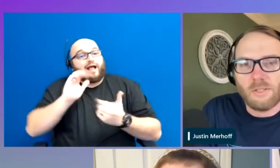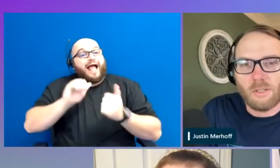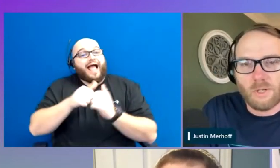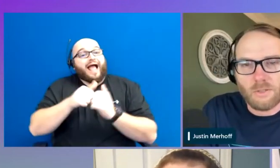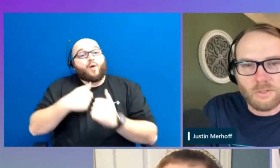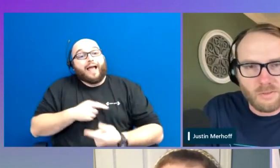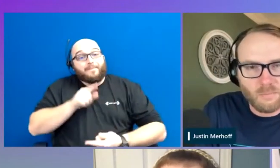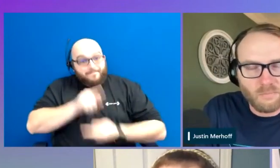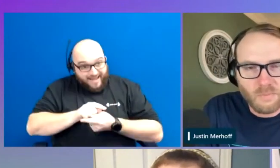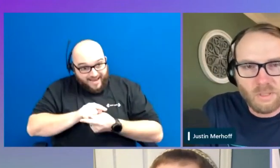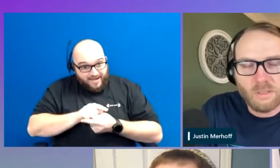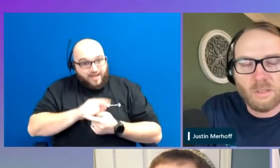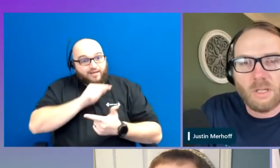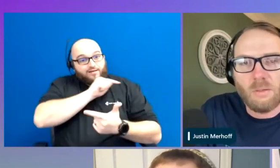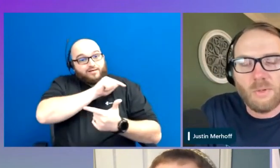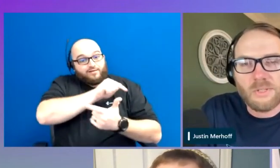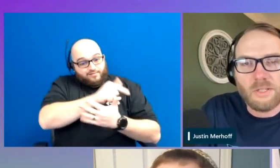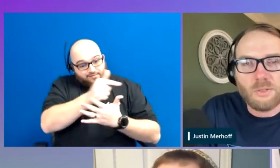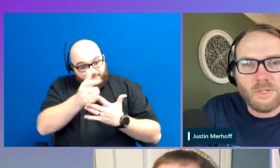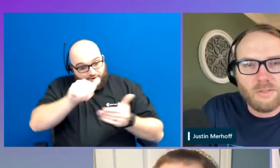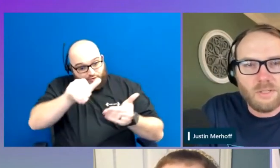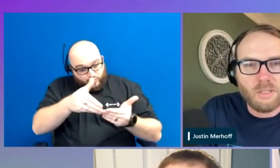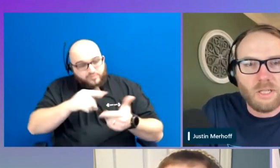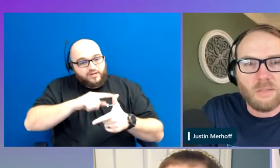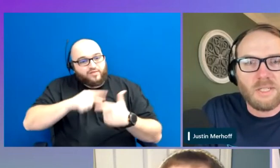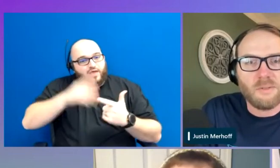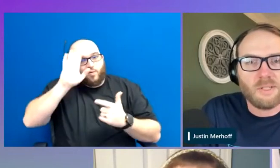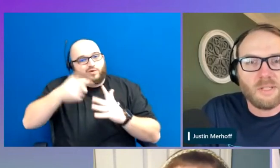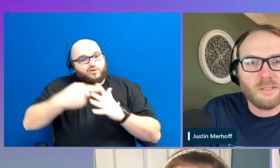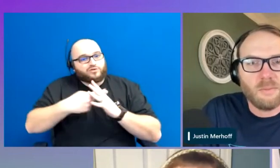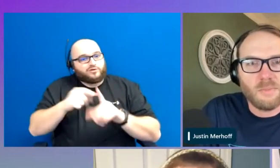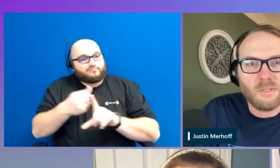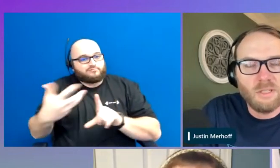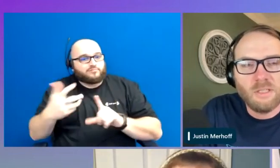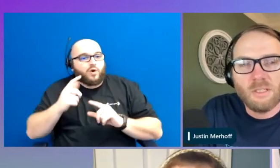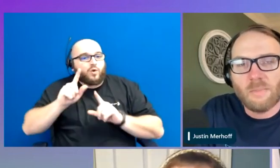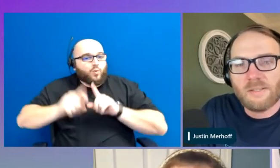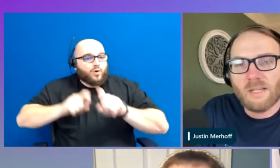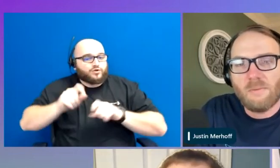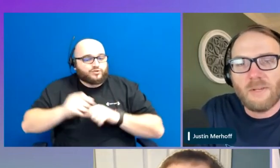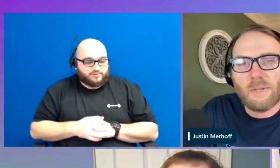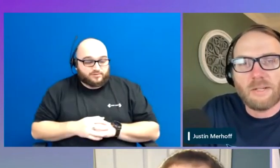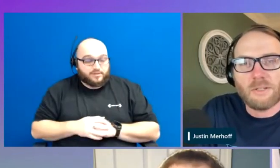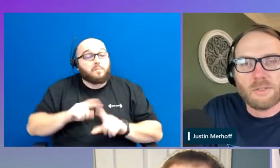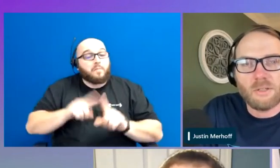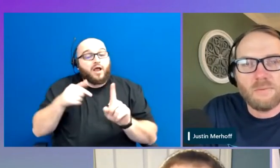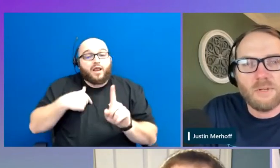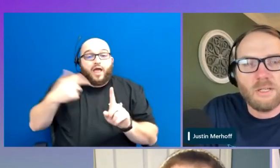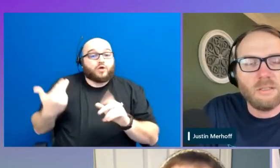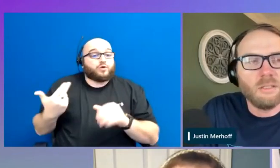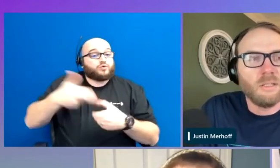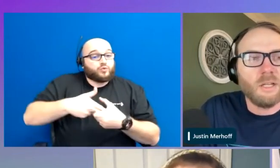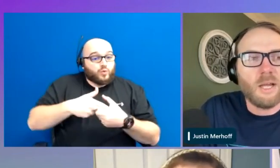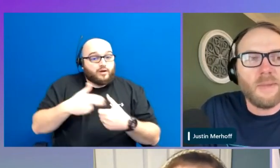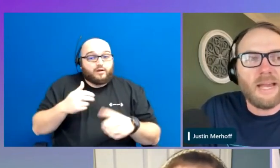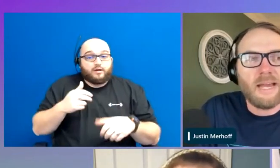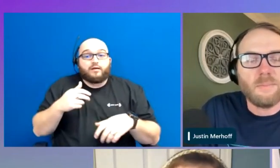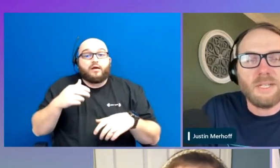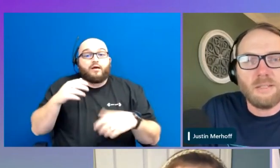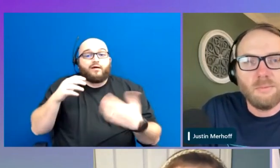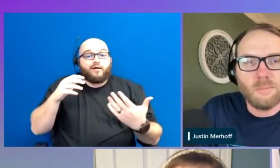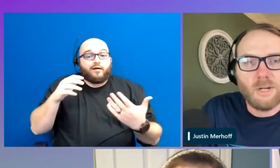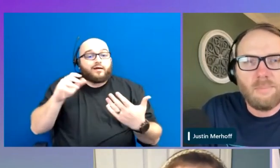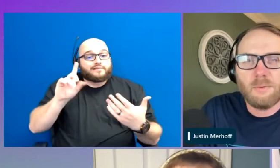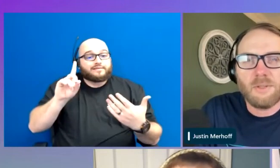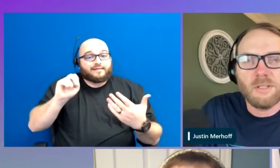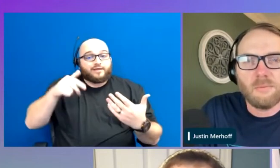will get to the questions. Once I joined DQ Systems, myself and Patrick Sturdivant had a